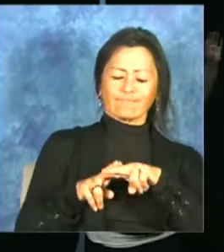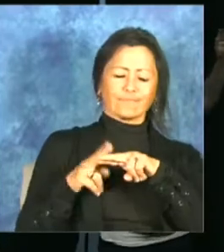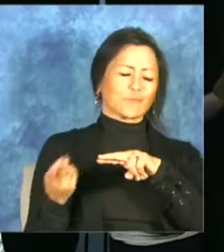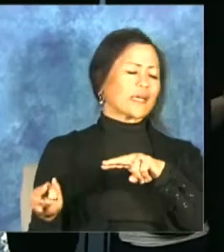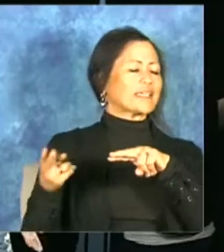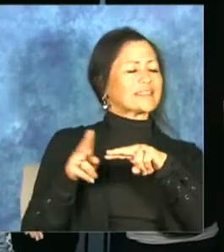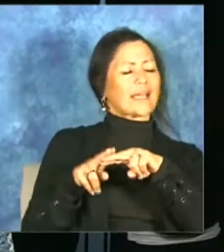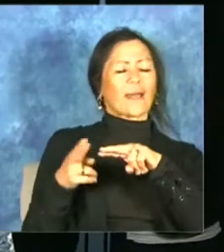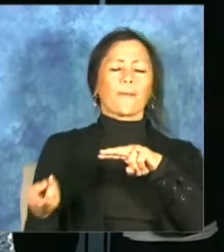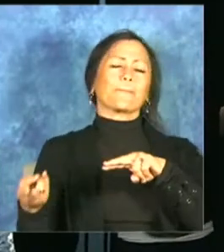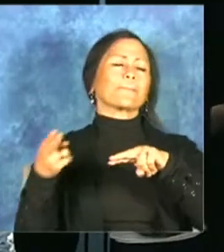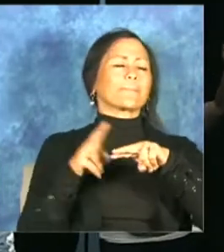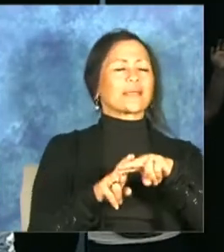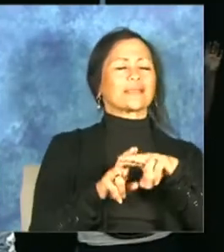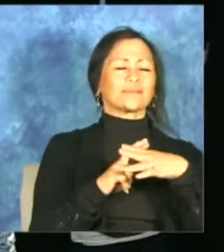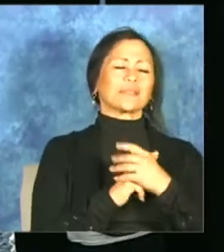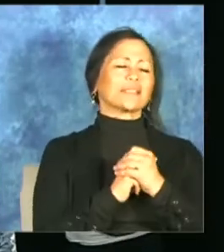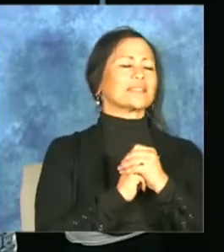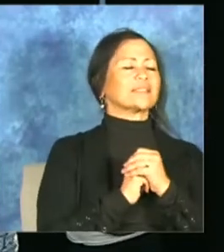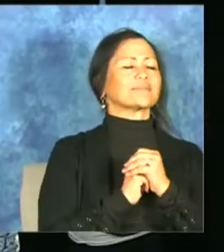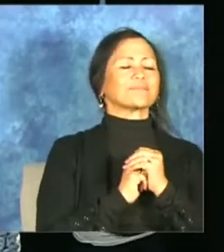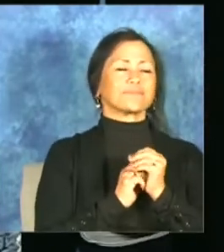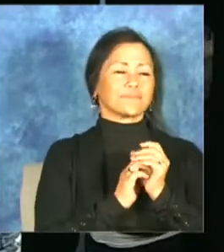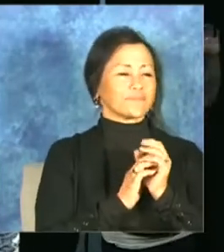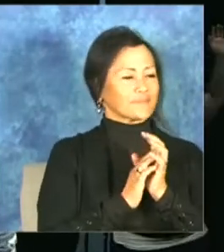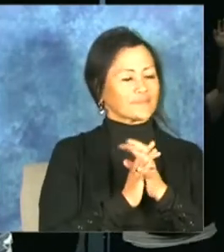faith rise up in me.